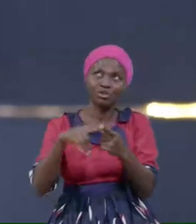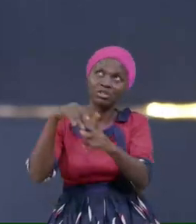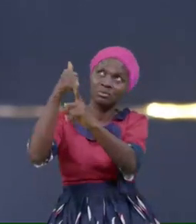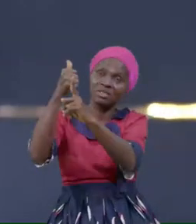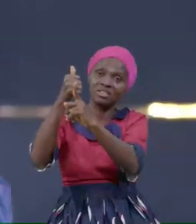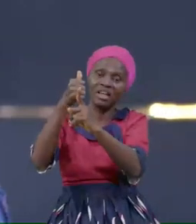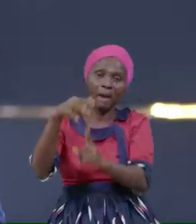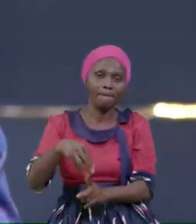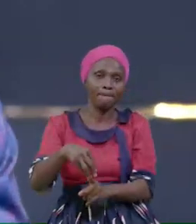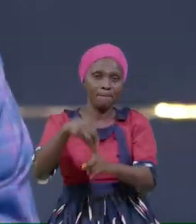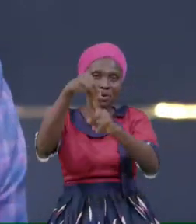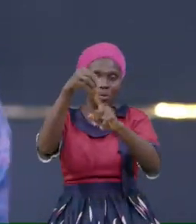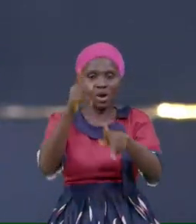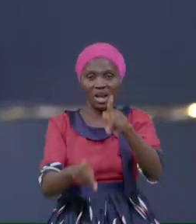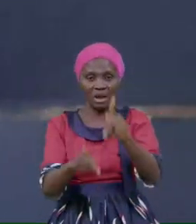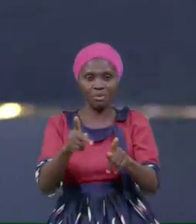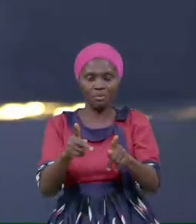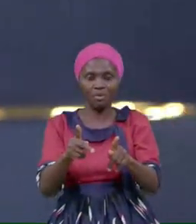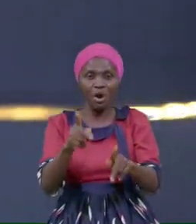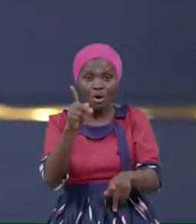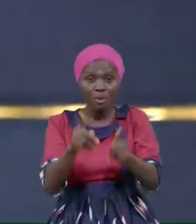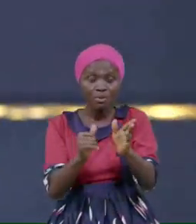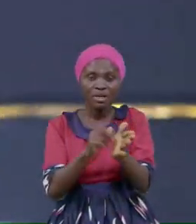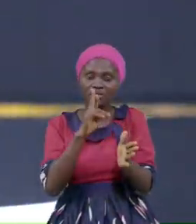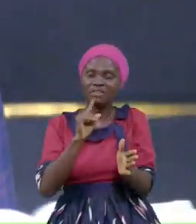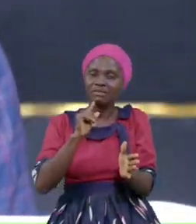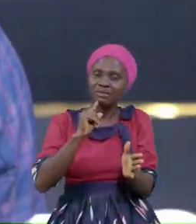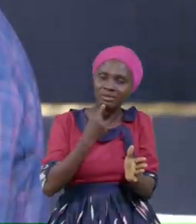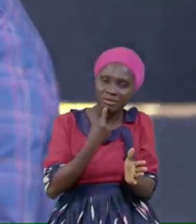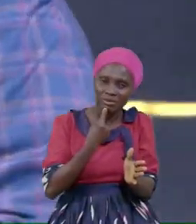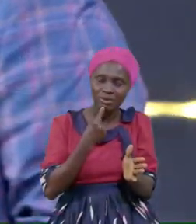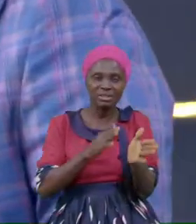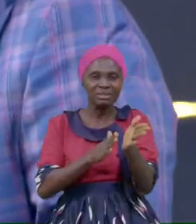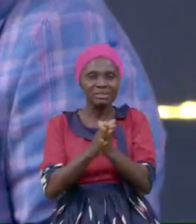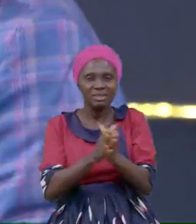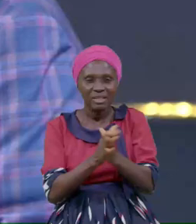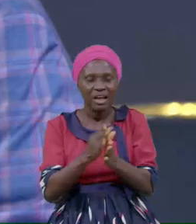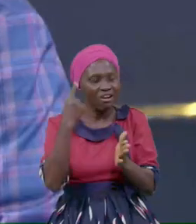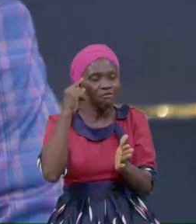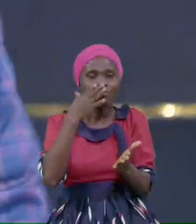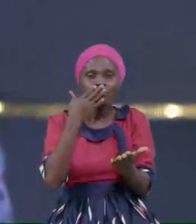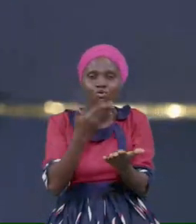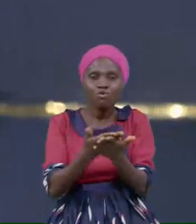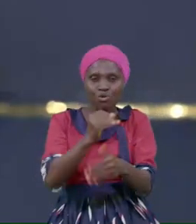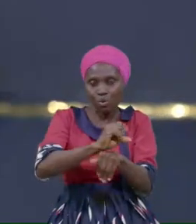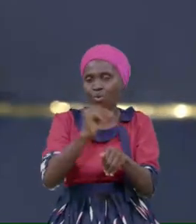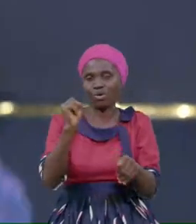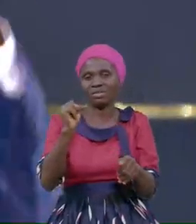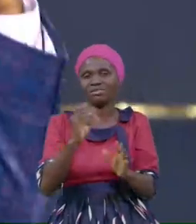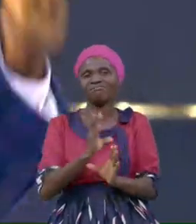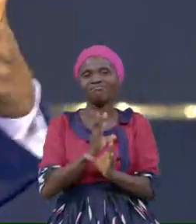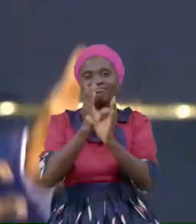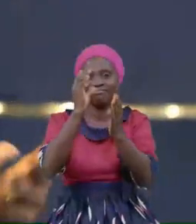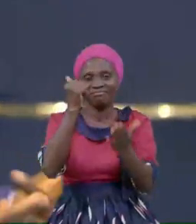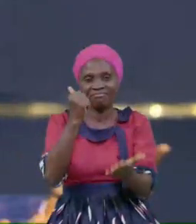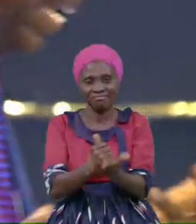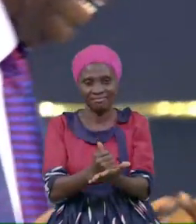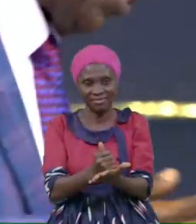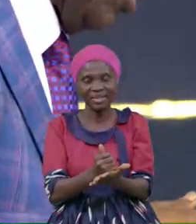peculiar people, zealous of good works. Give me a good amen. I